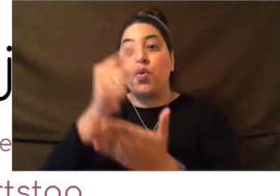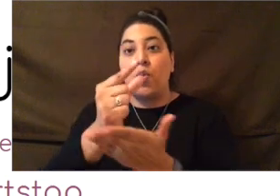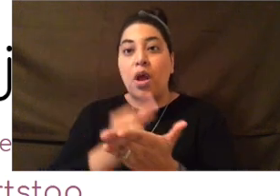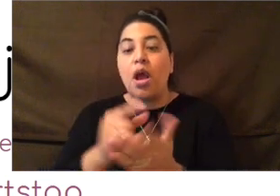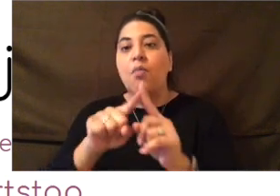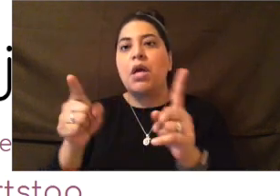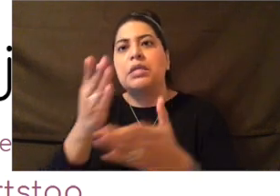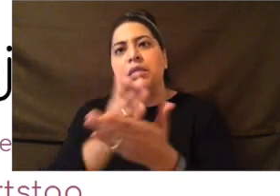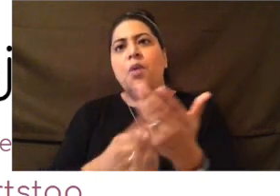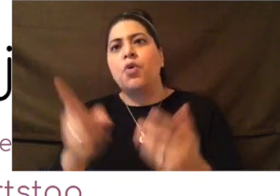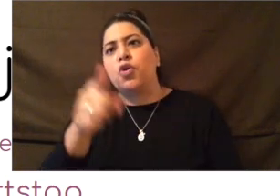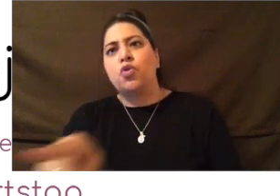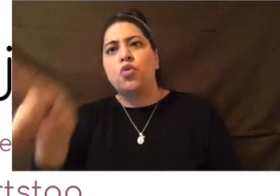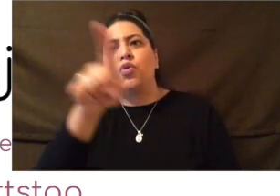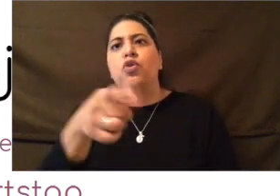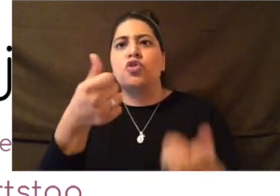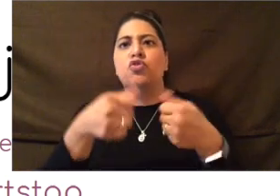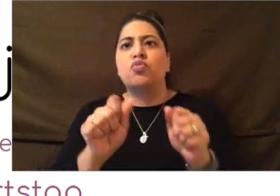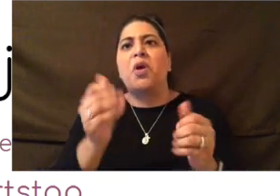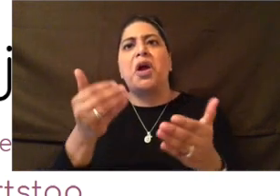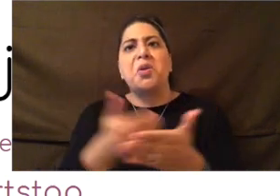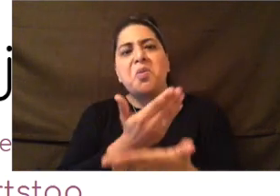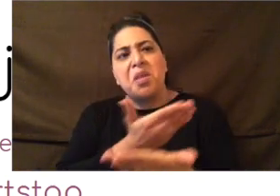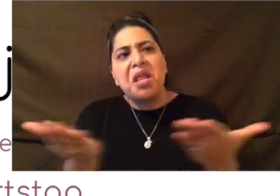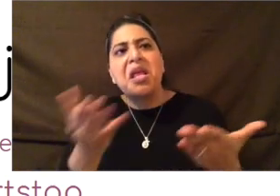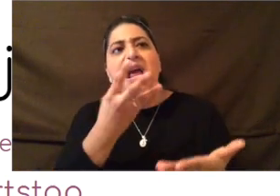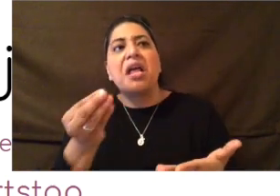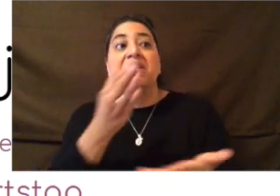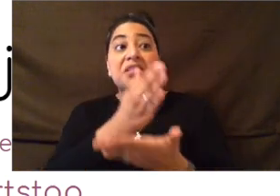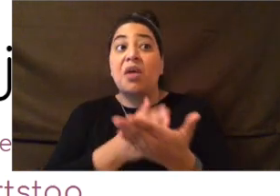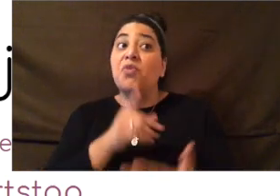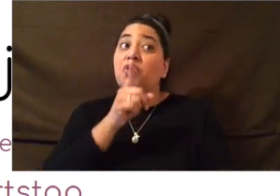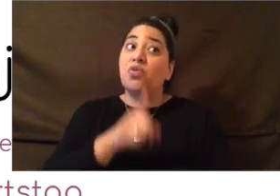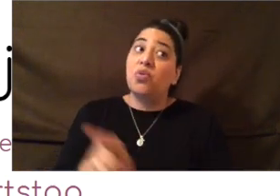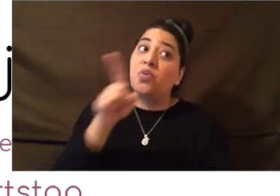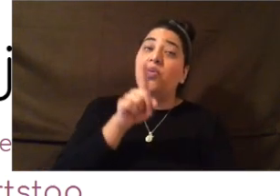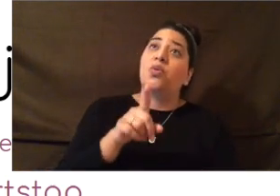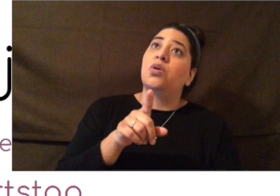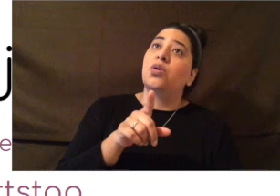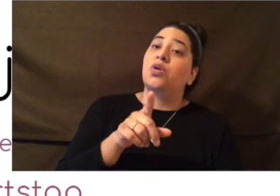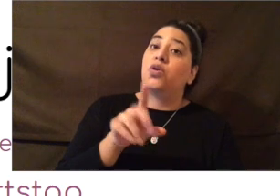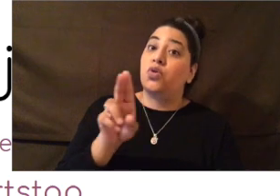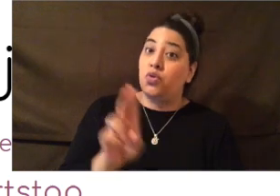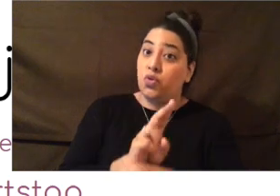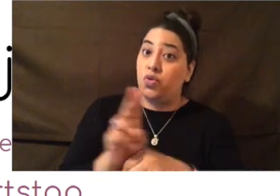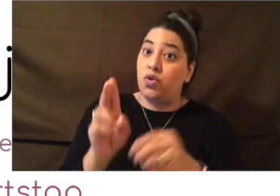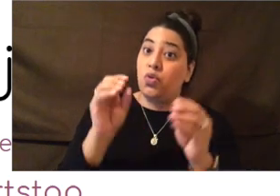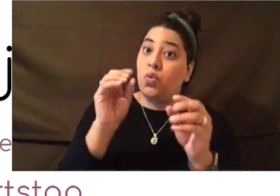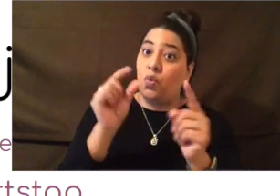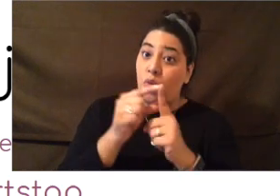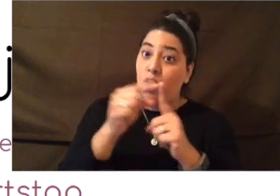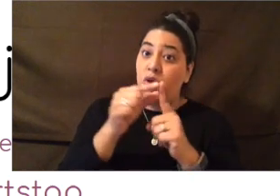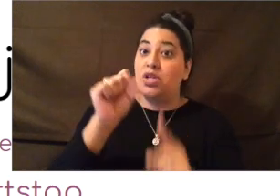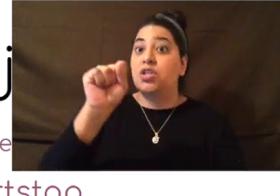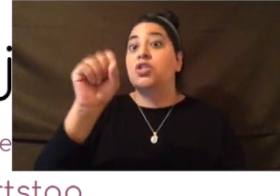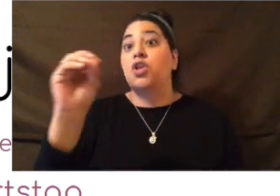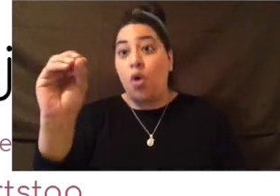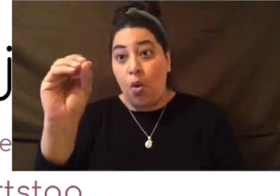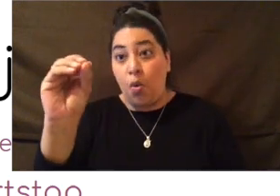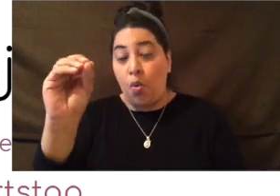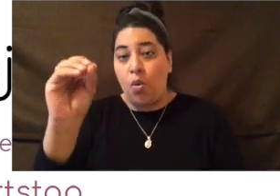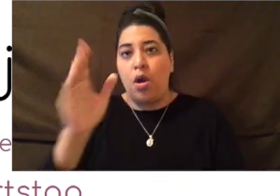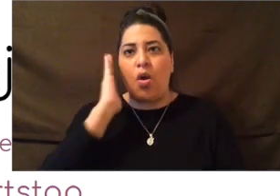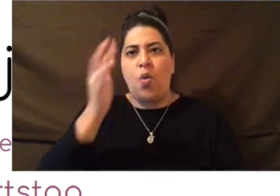third grade. But some of you are trying some new things out in your writing, and some of you are actually using the